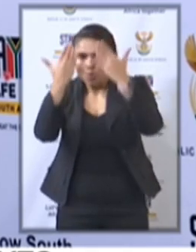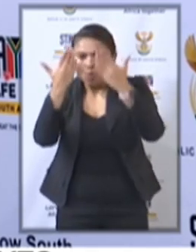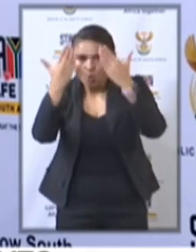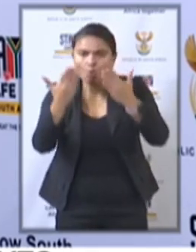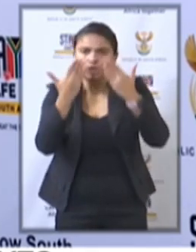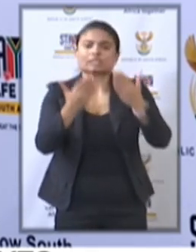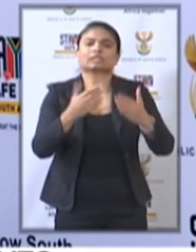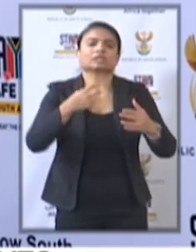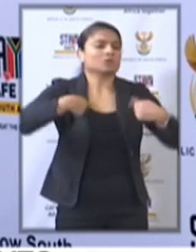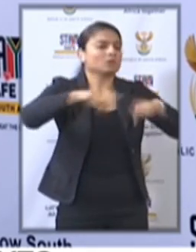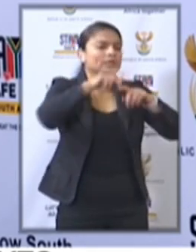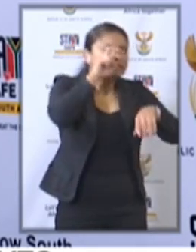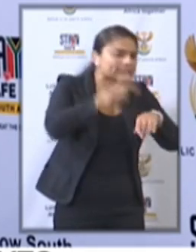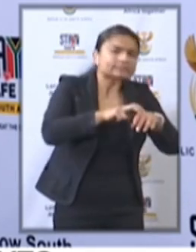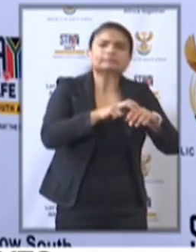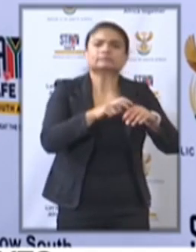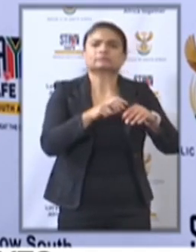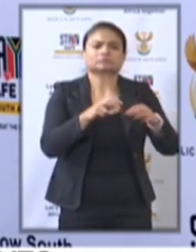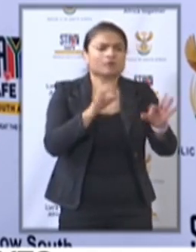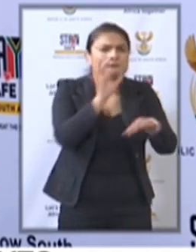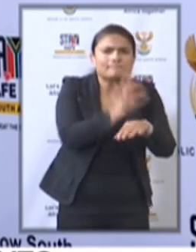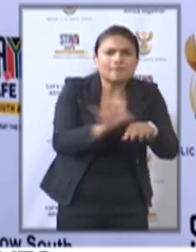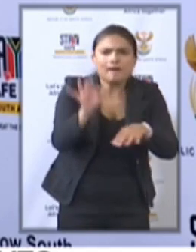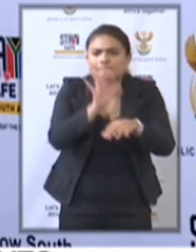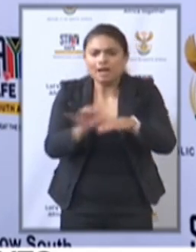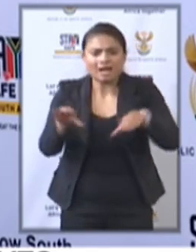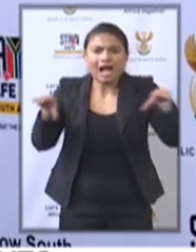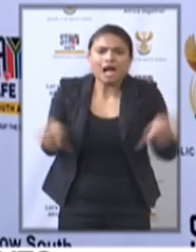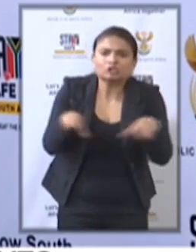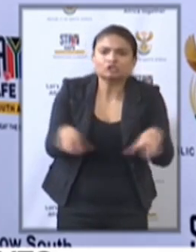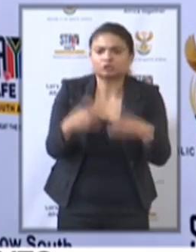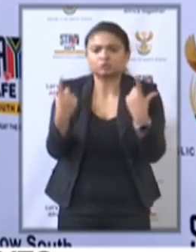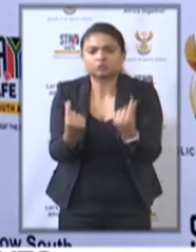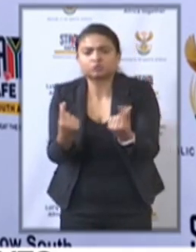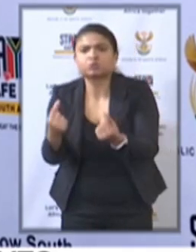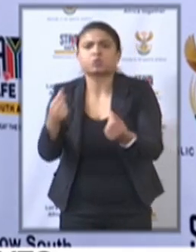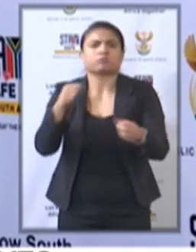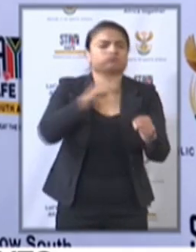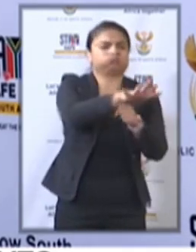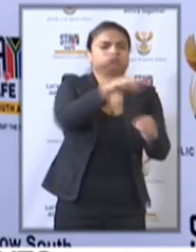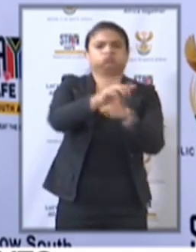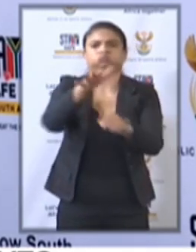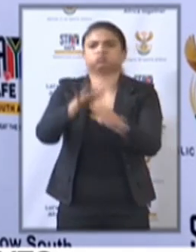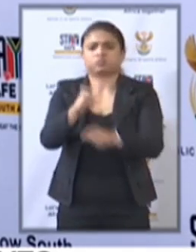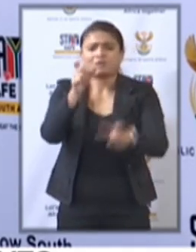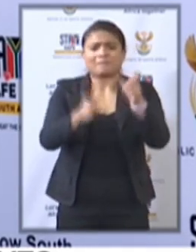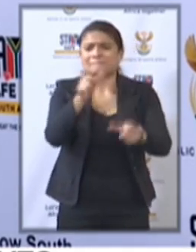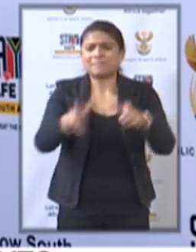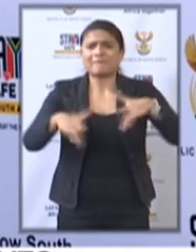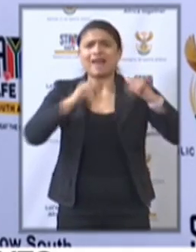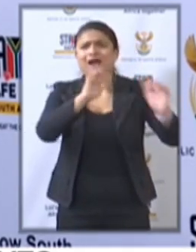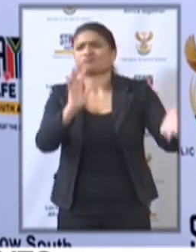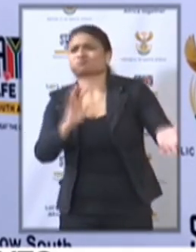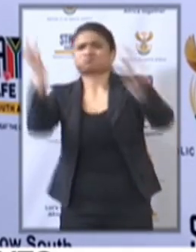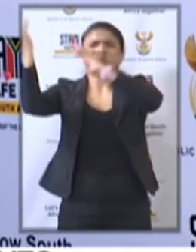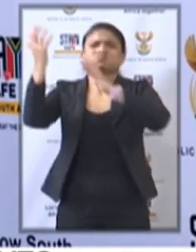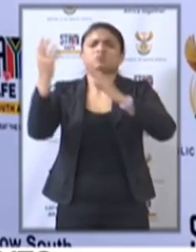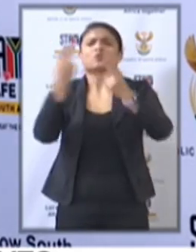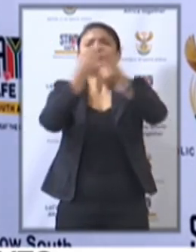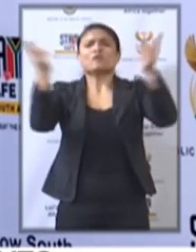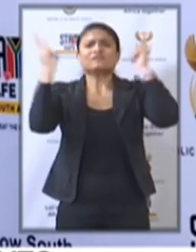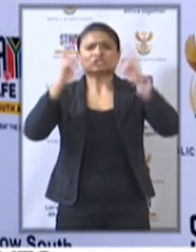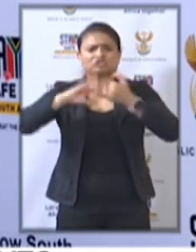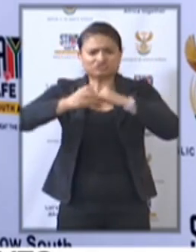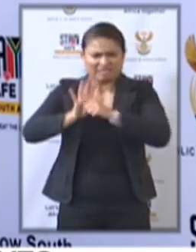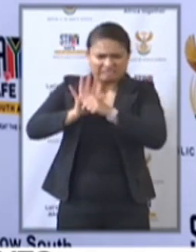these conditions, any actions that may jeopardize attempts to finish the academic year. But